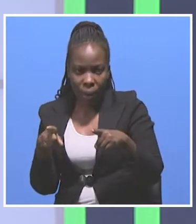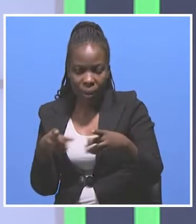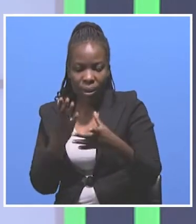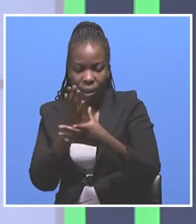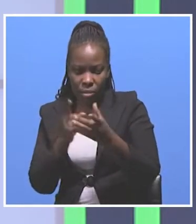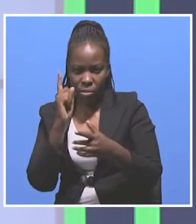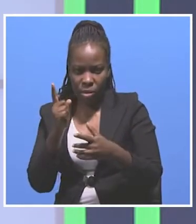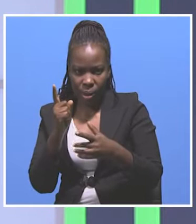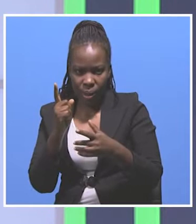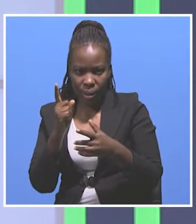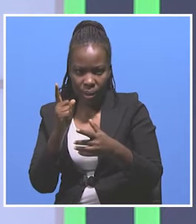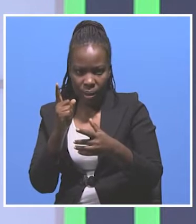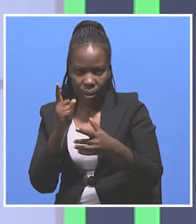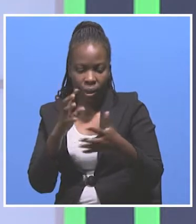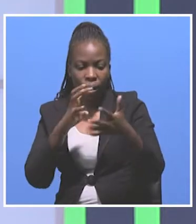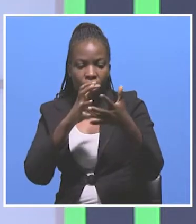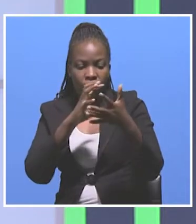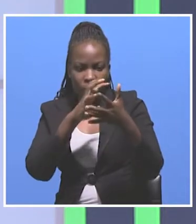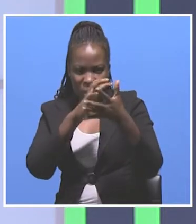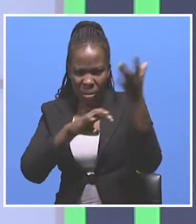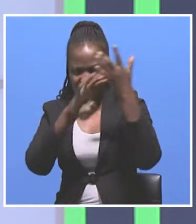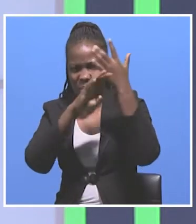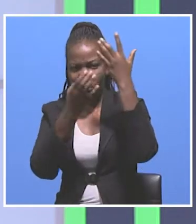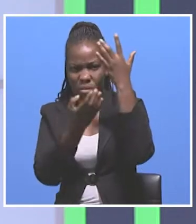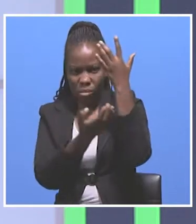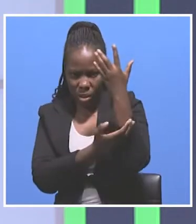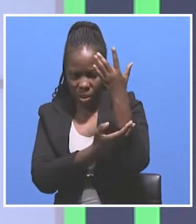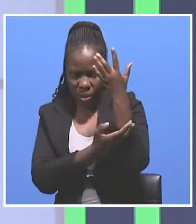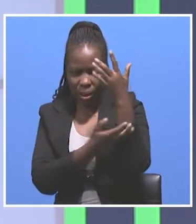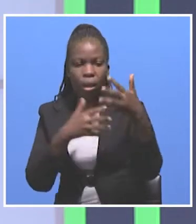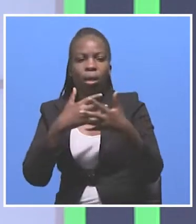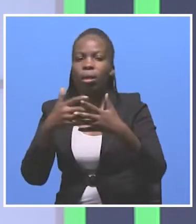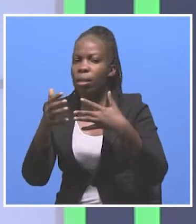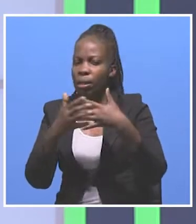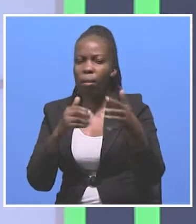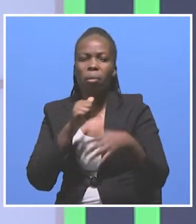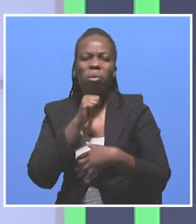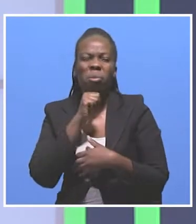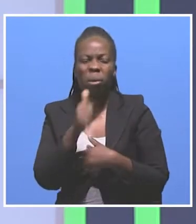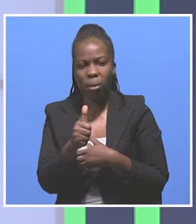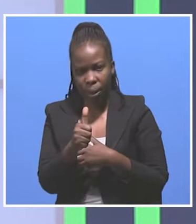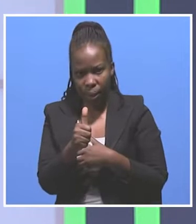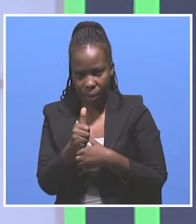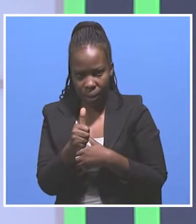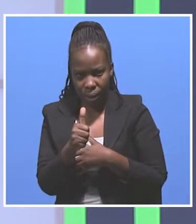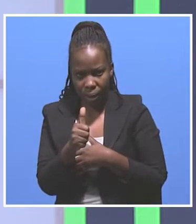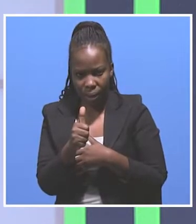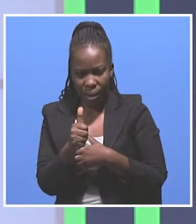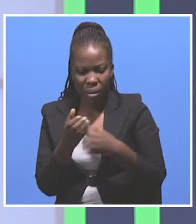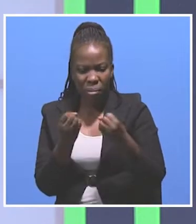a miscarriage or an abortion, it's not as simple as it looks. A lot of things can go